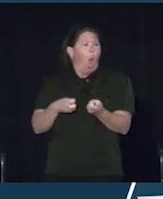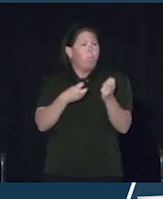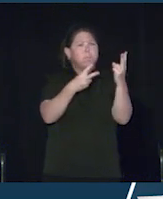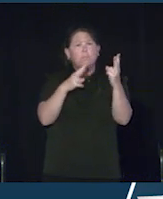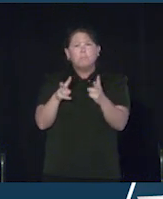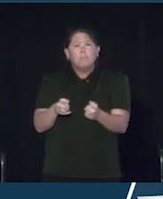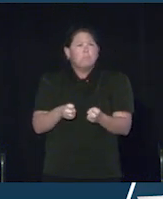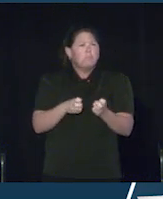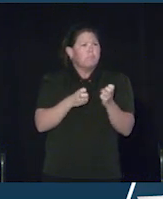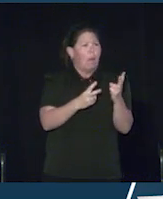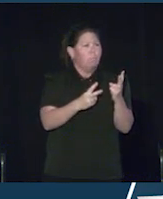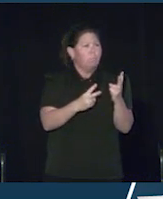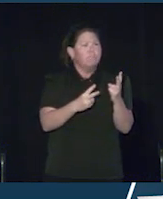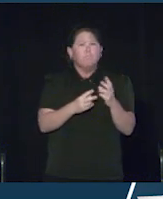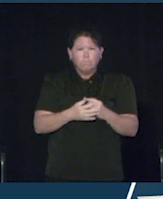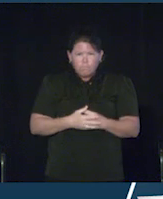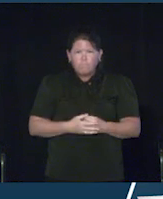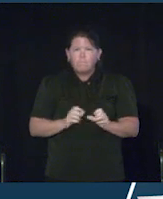documents, and